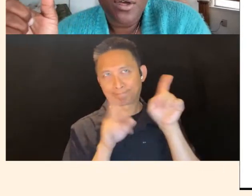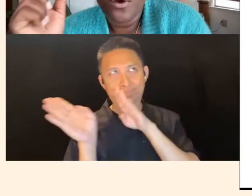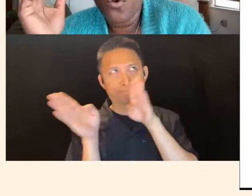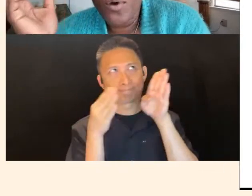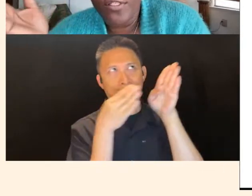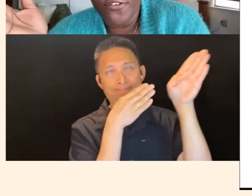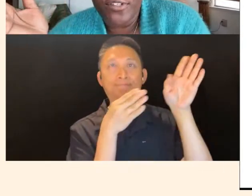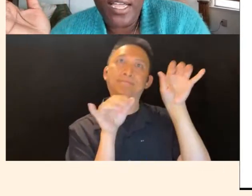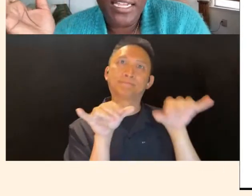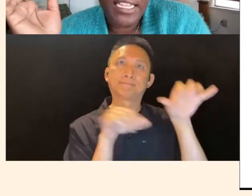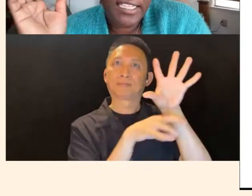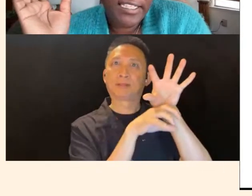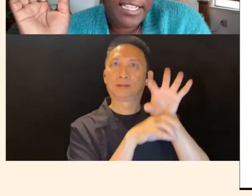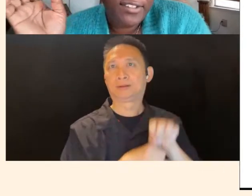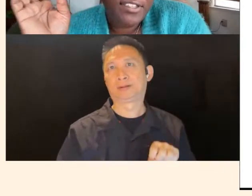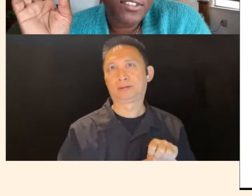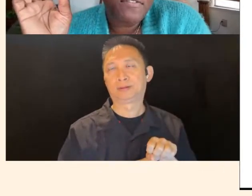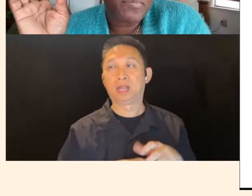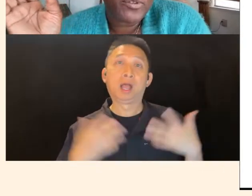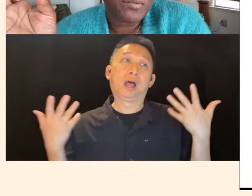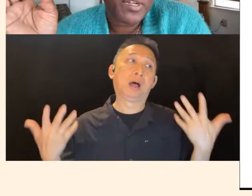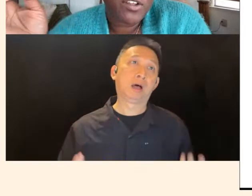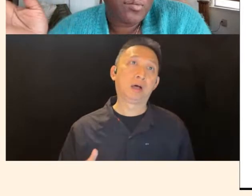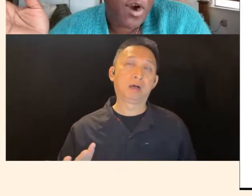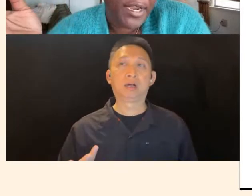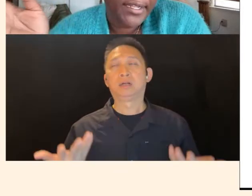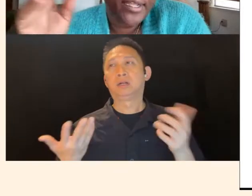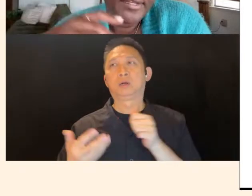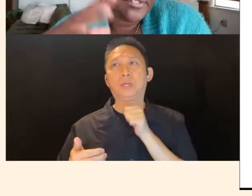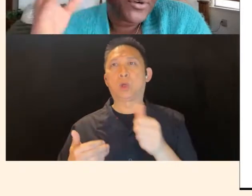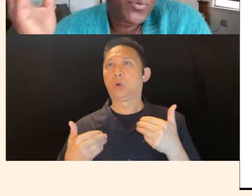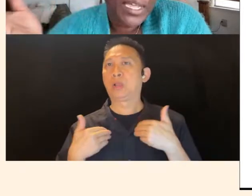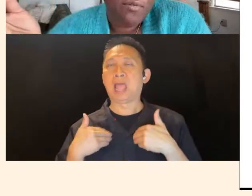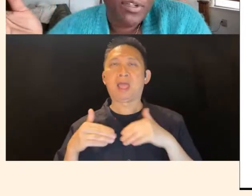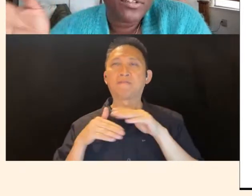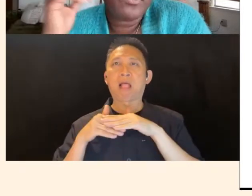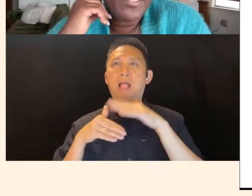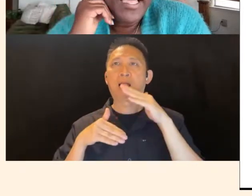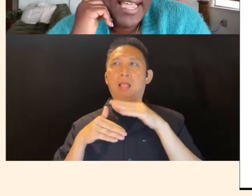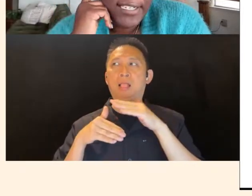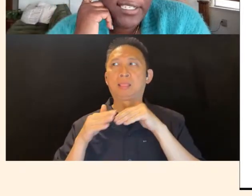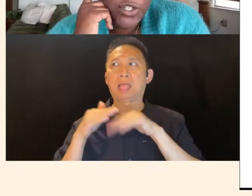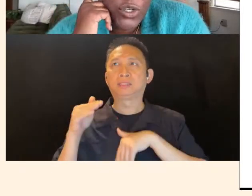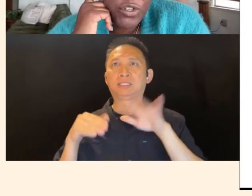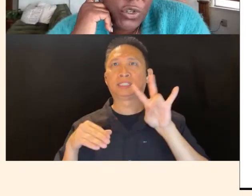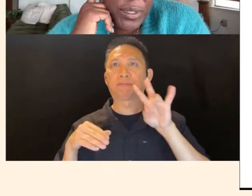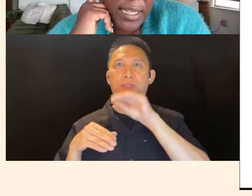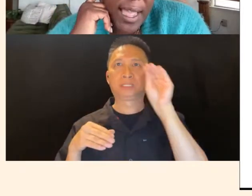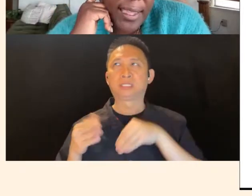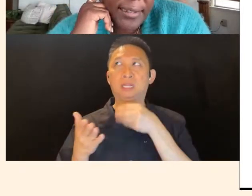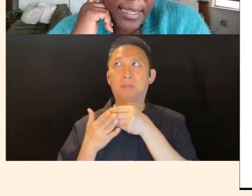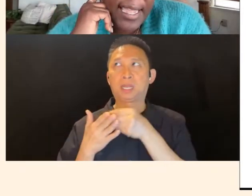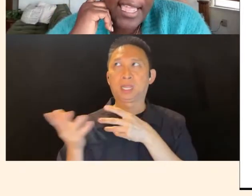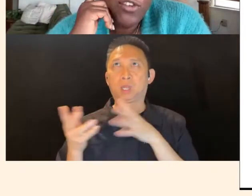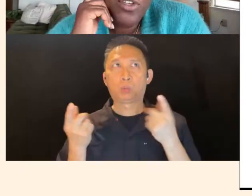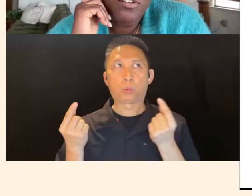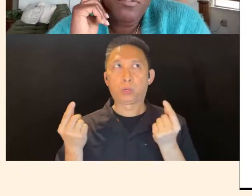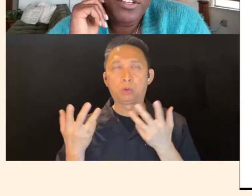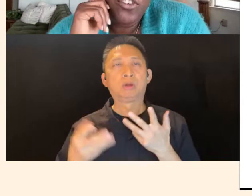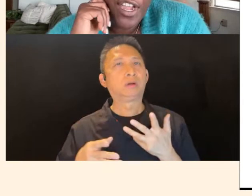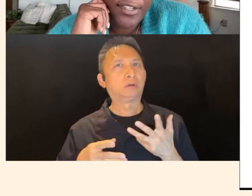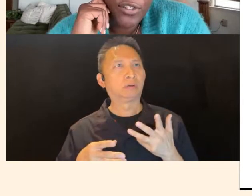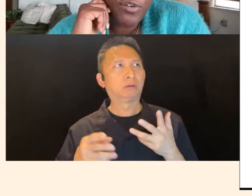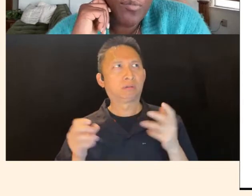convention. Oh, well, there's not anything less than 7% money on the market. So what can we do? Actually, you can do a lot. And you